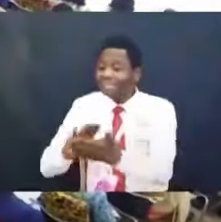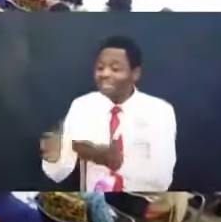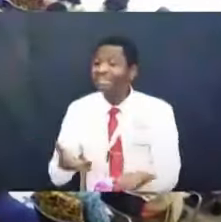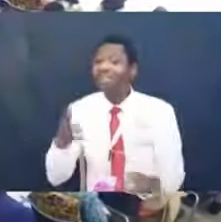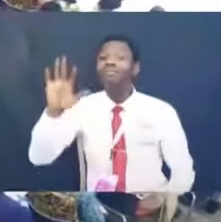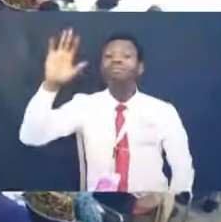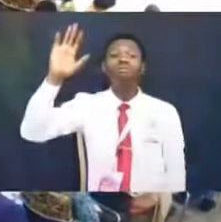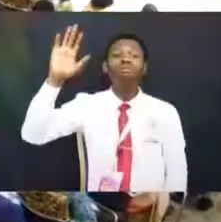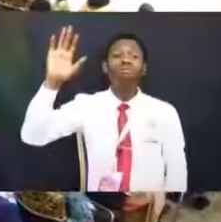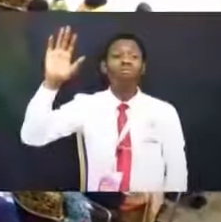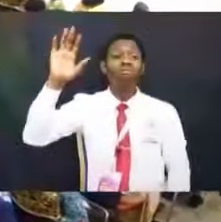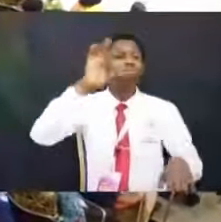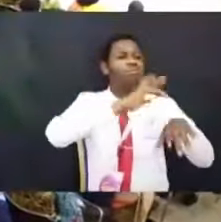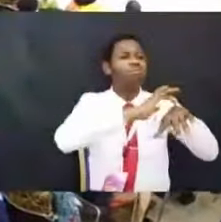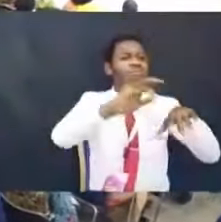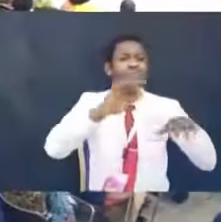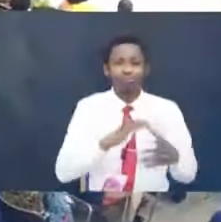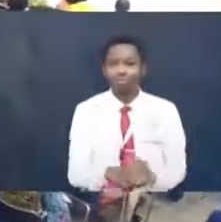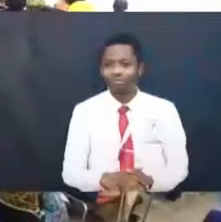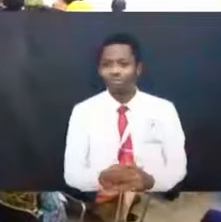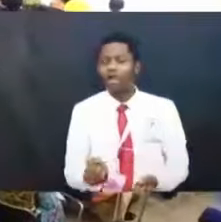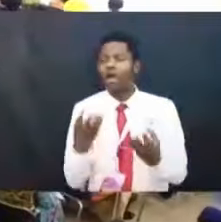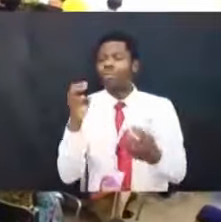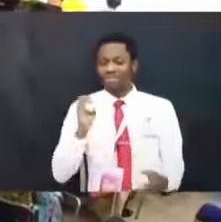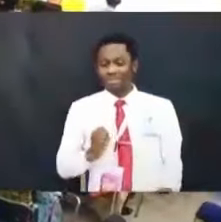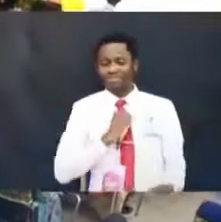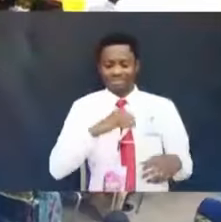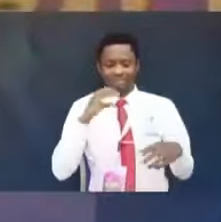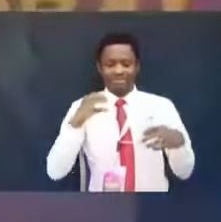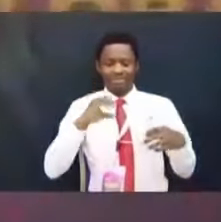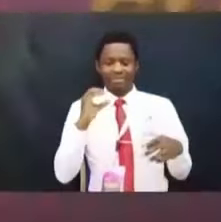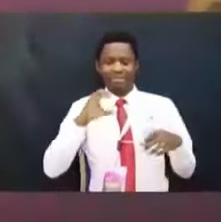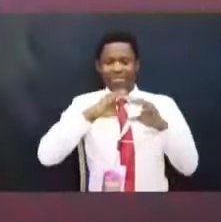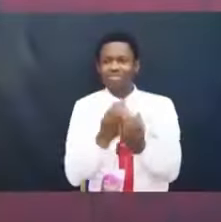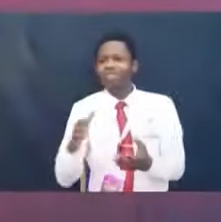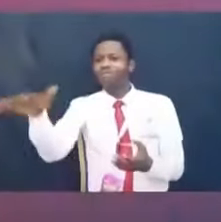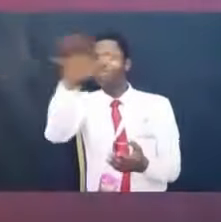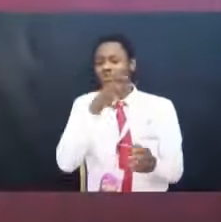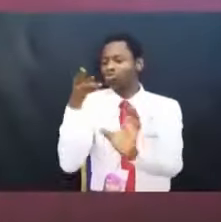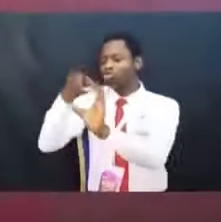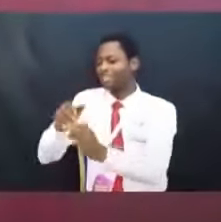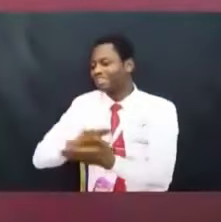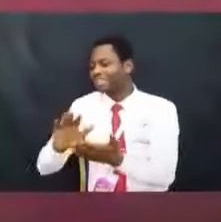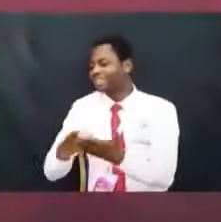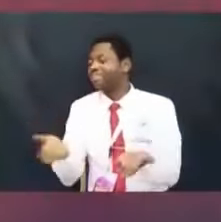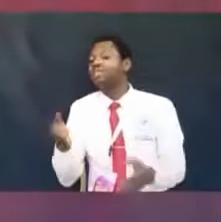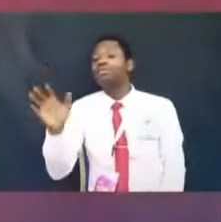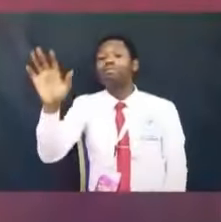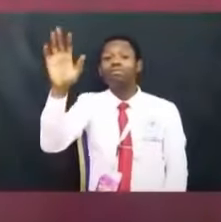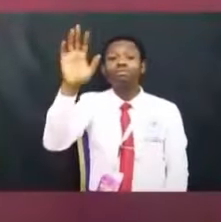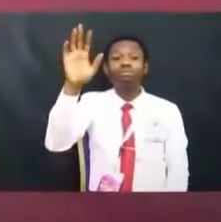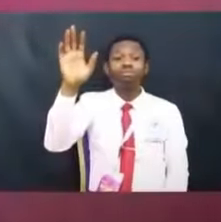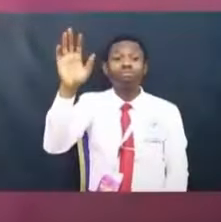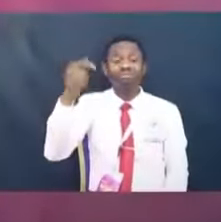morning? How many executive members got involved in the cleaning of this place this morning? Me, I won't